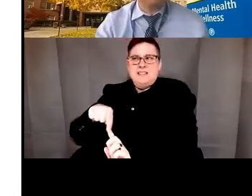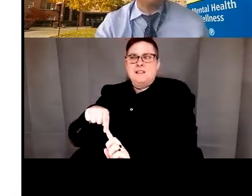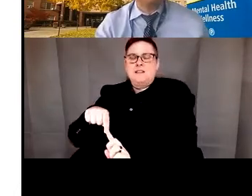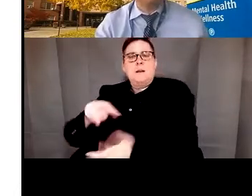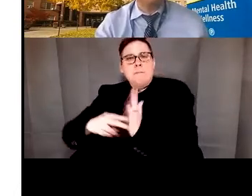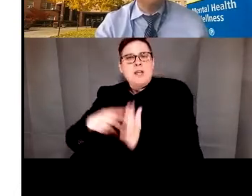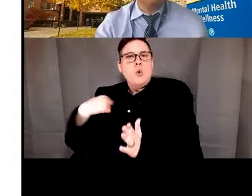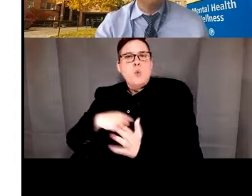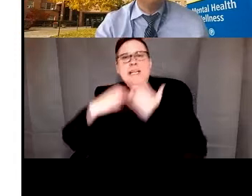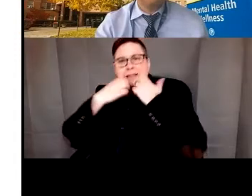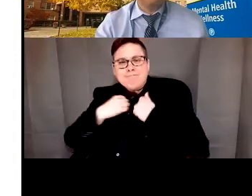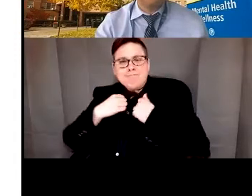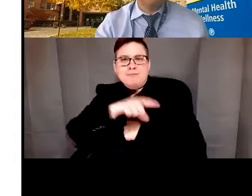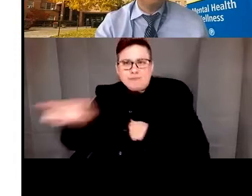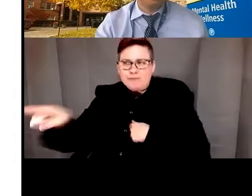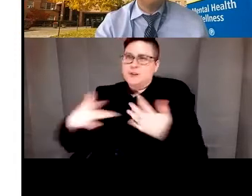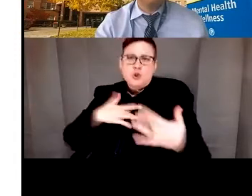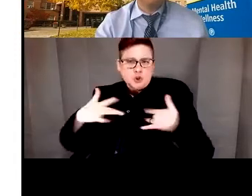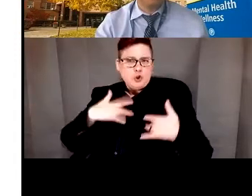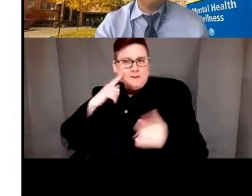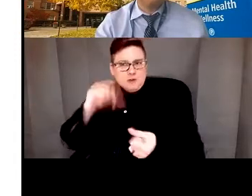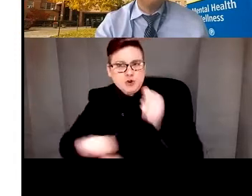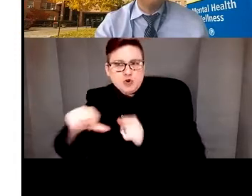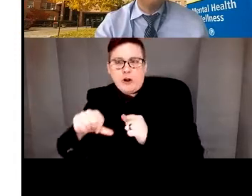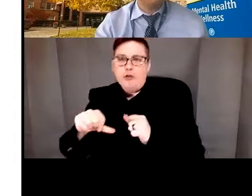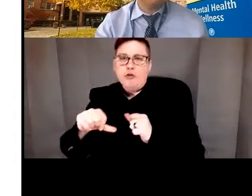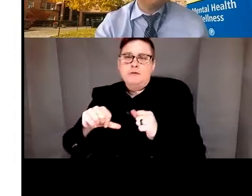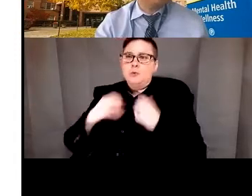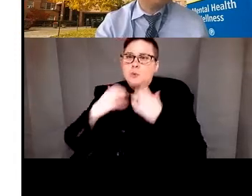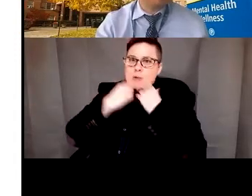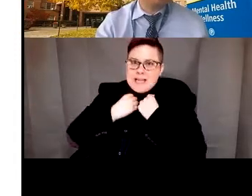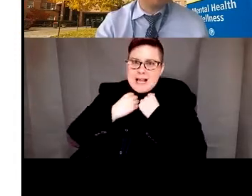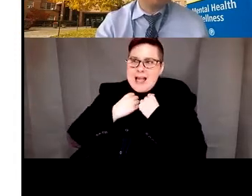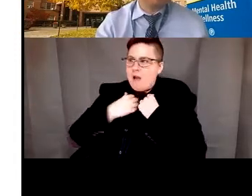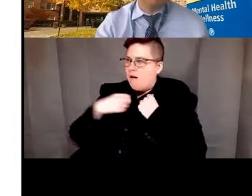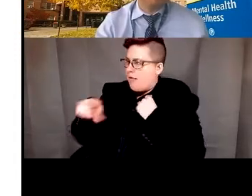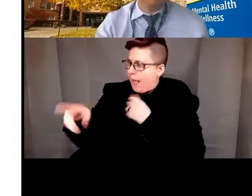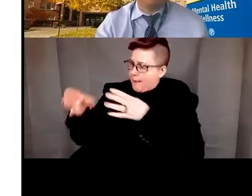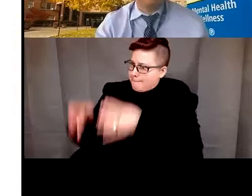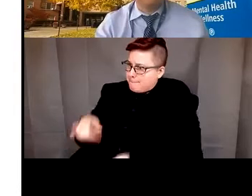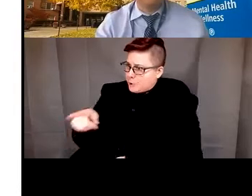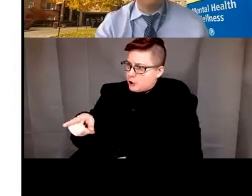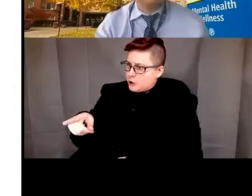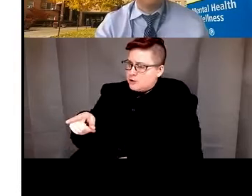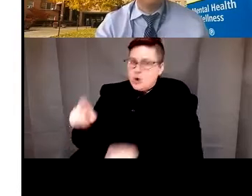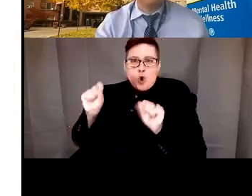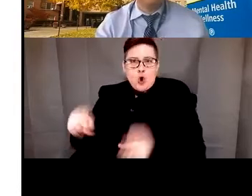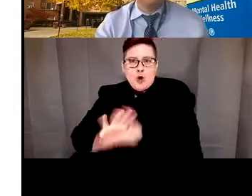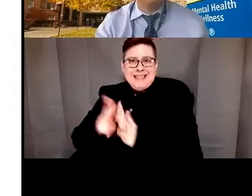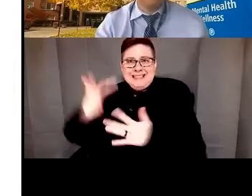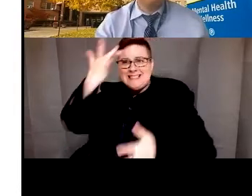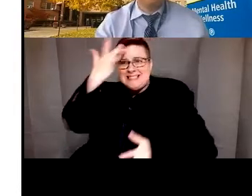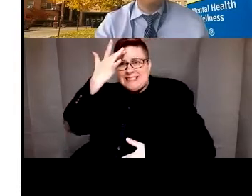with one another, about caring for how someone that you care about can get sick,